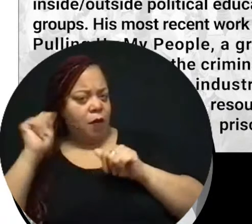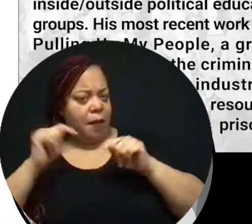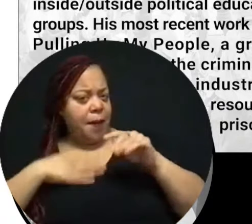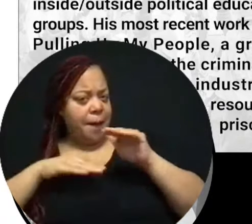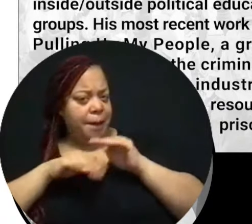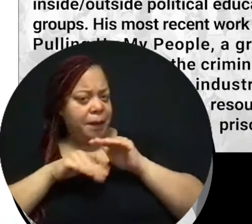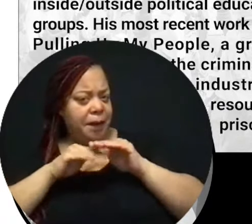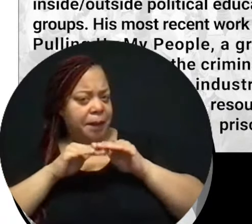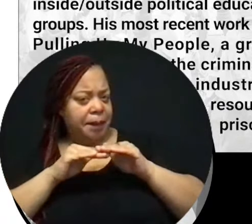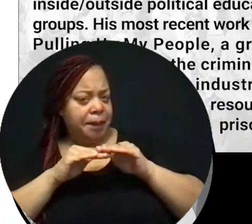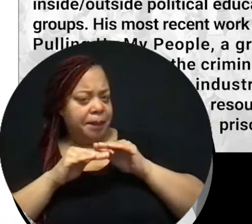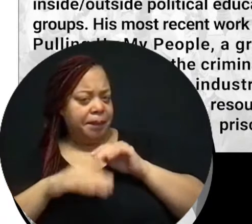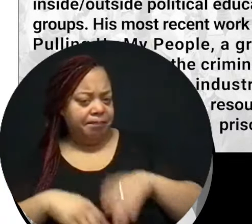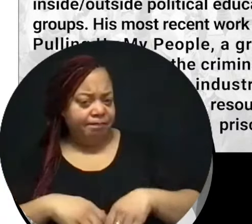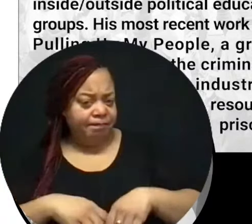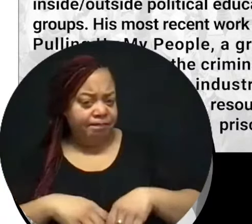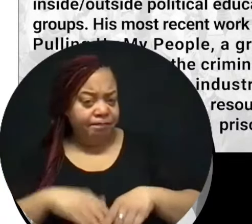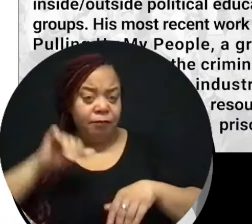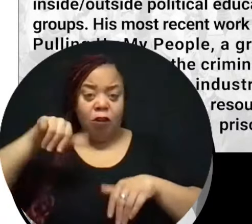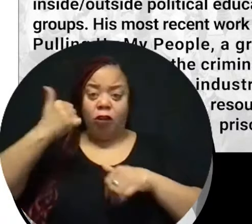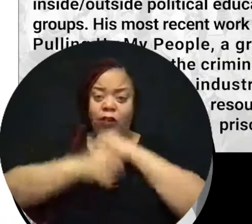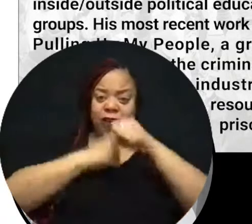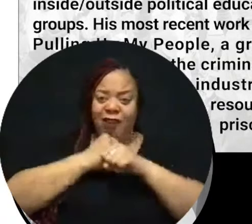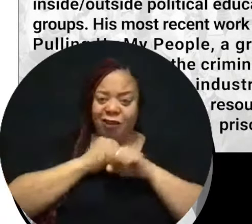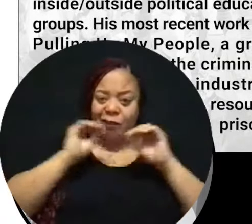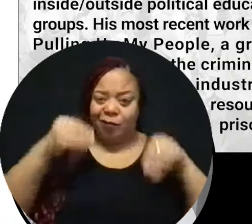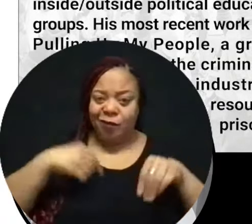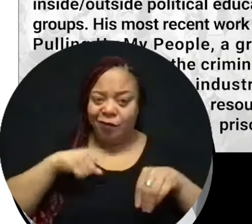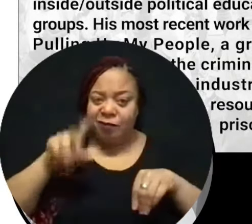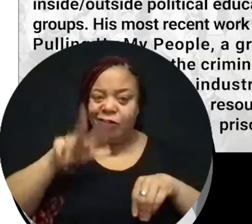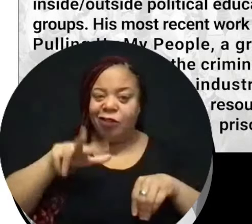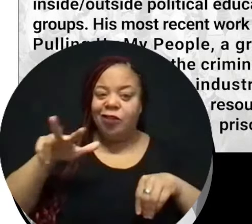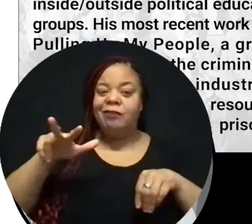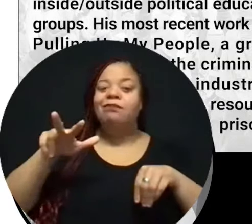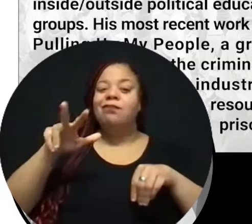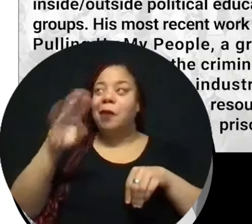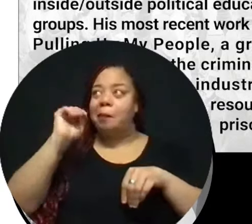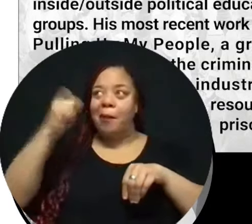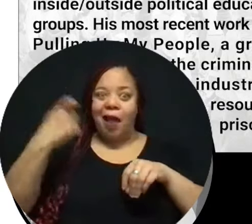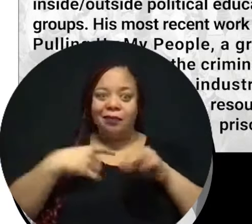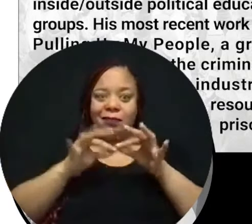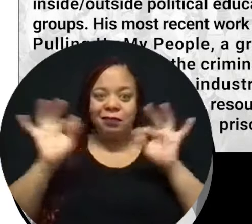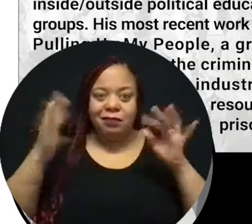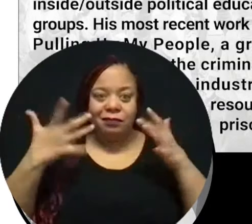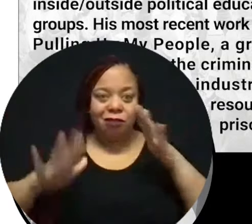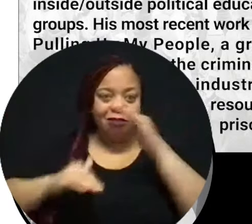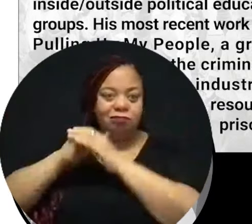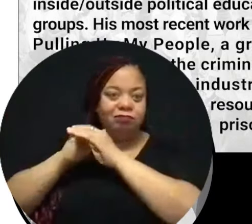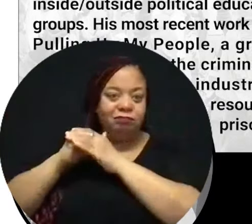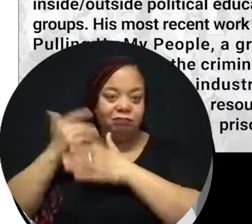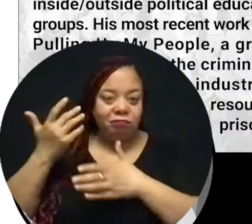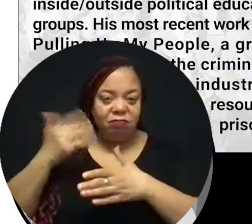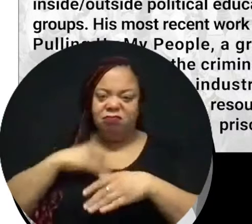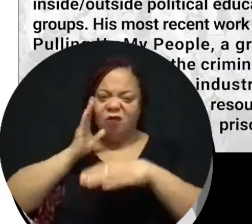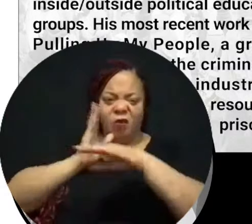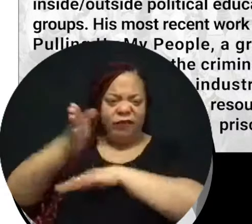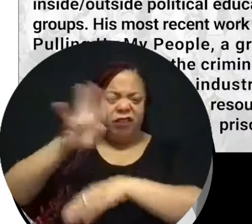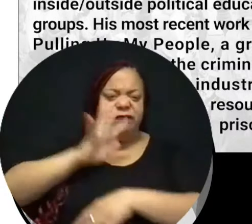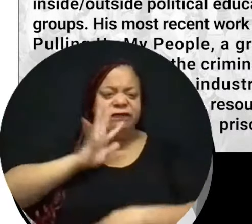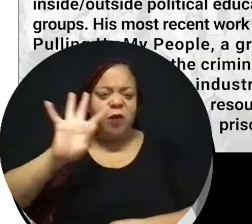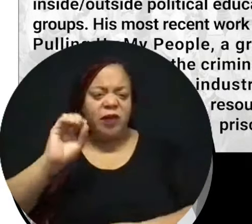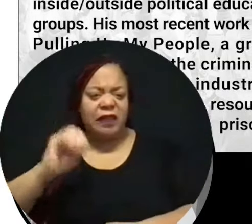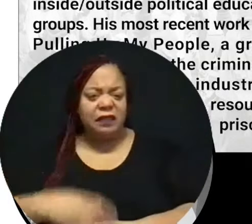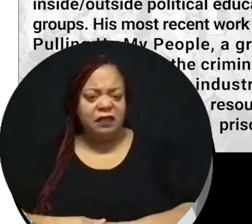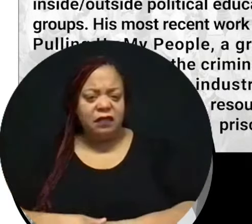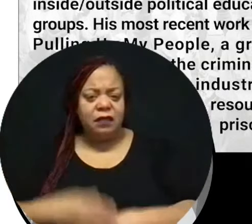this calculating against the inevitable. Time is my life. And I'm trying to calculate if this time